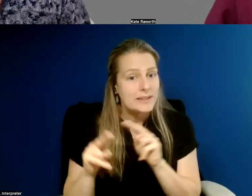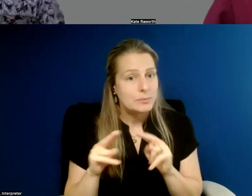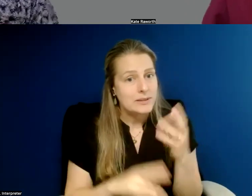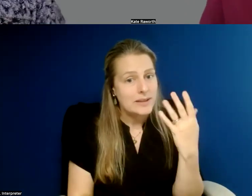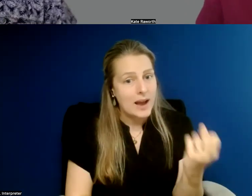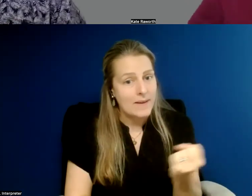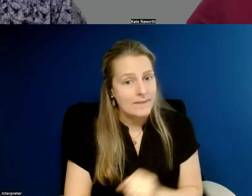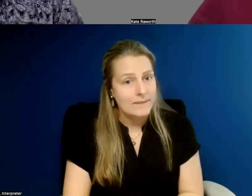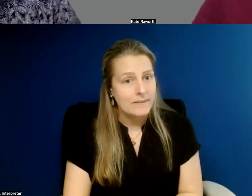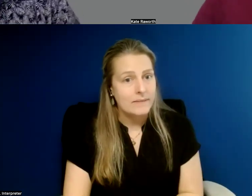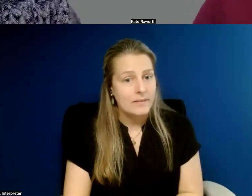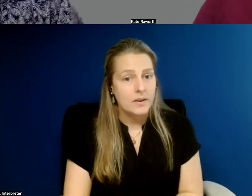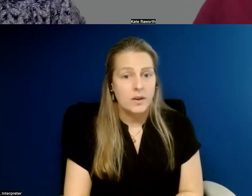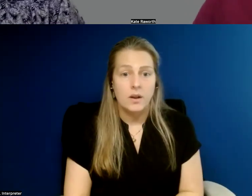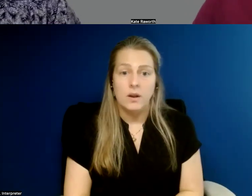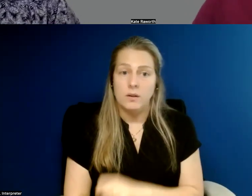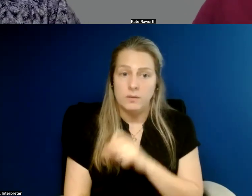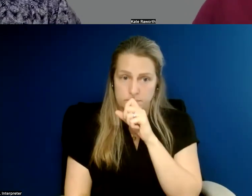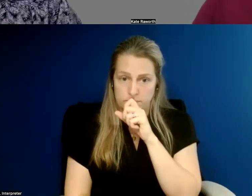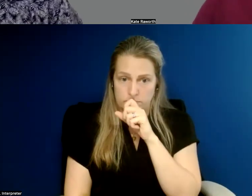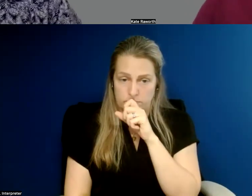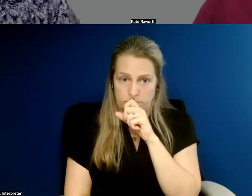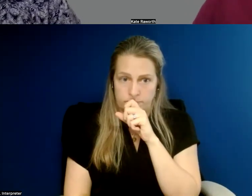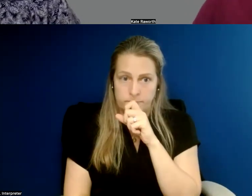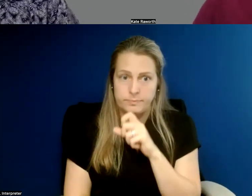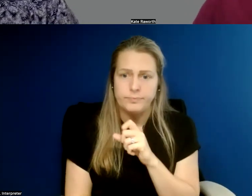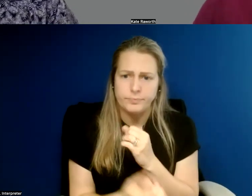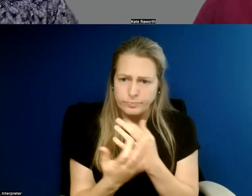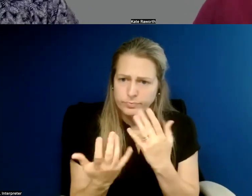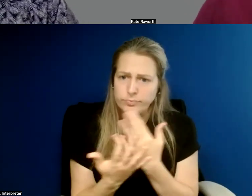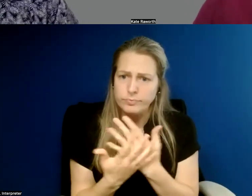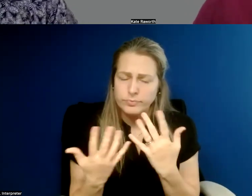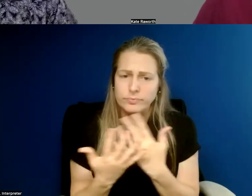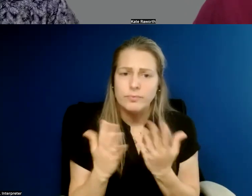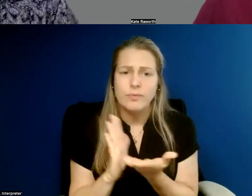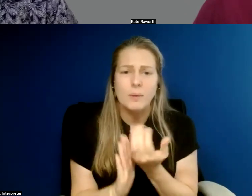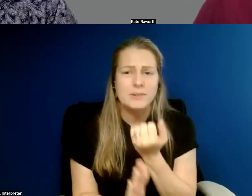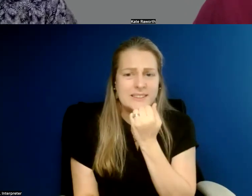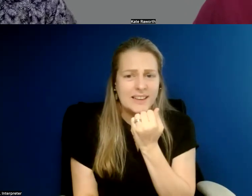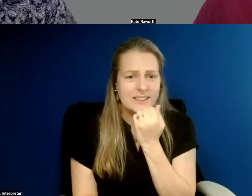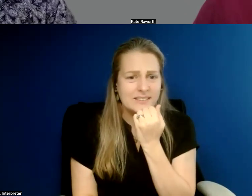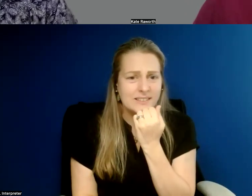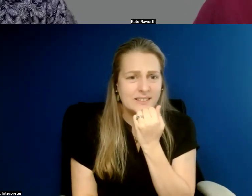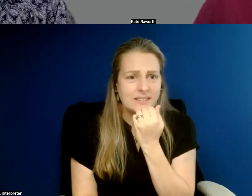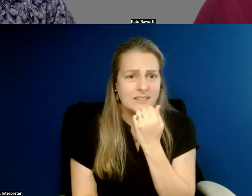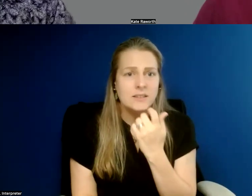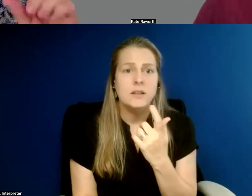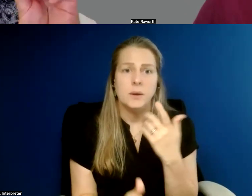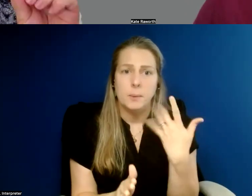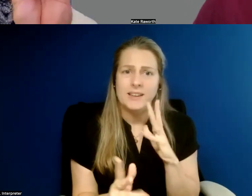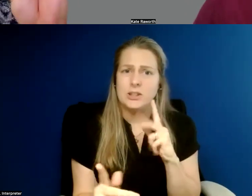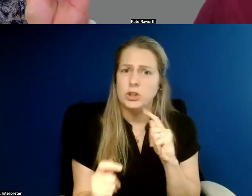So in several of the updates, in each of the updates, I would say there have been changes to